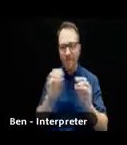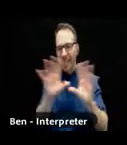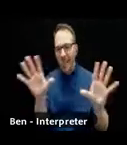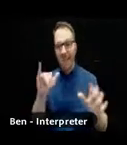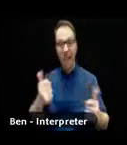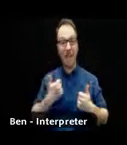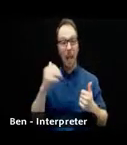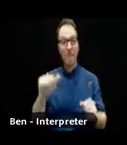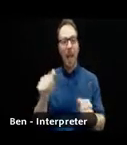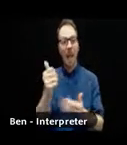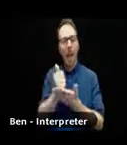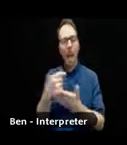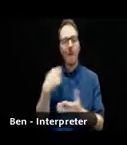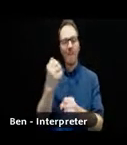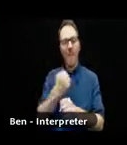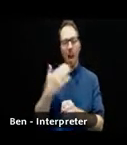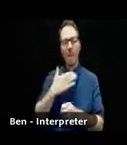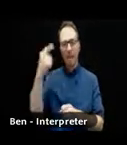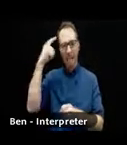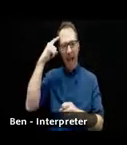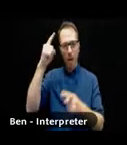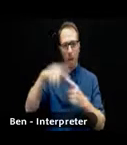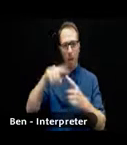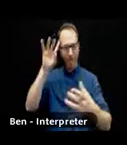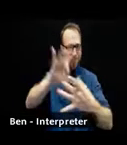help us get our brains around it.